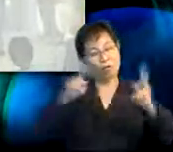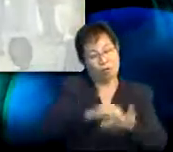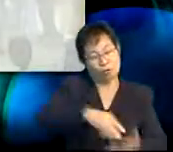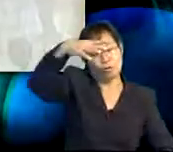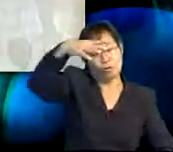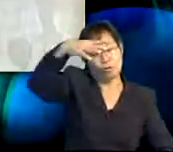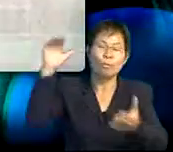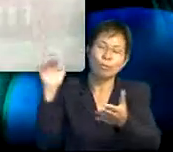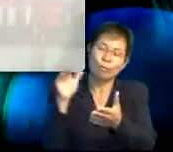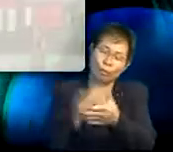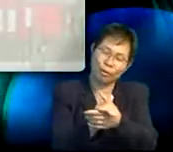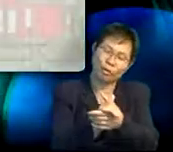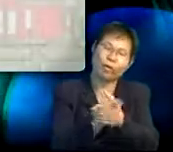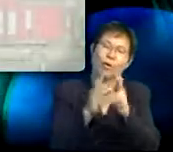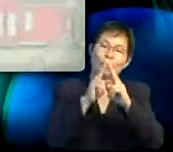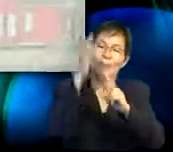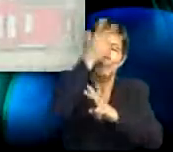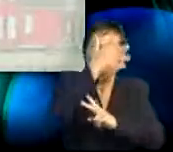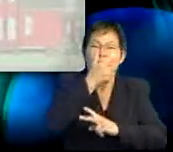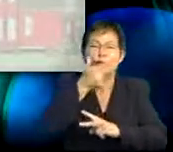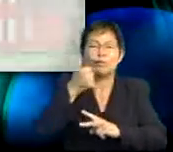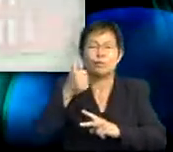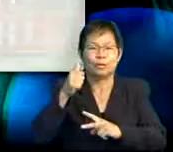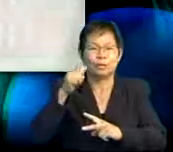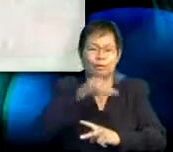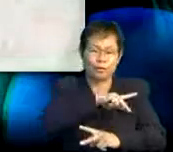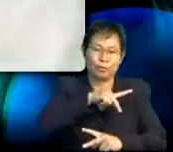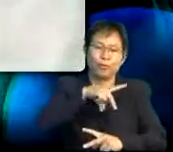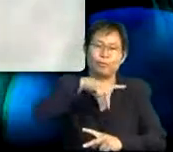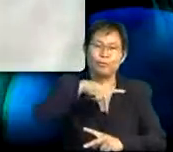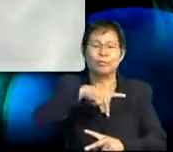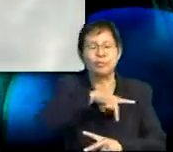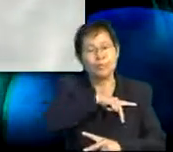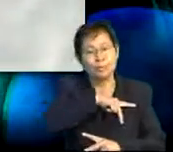marry a beautiful princess and have a happy life.